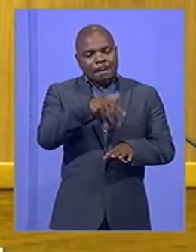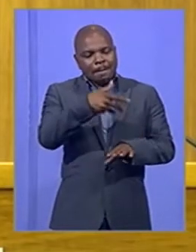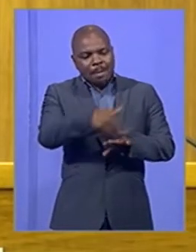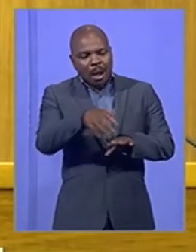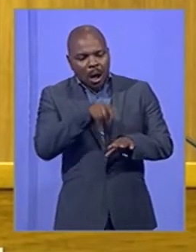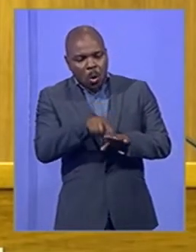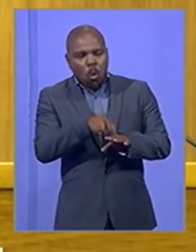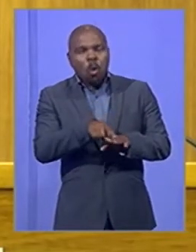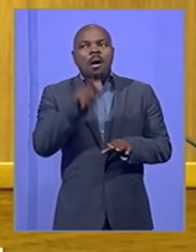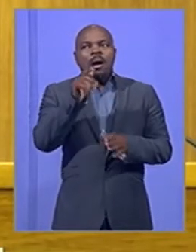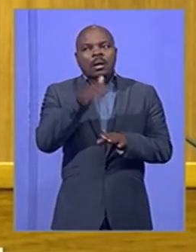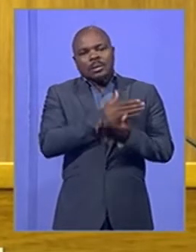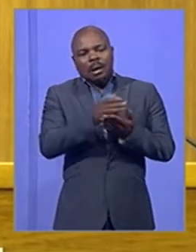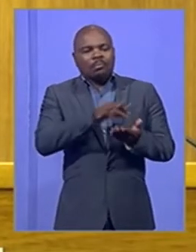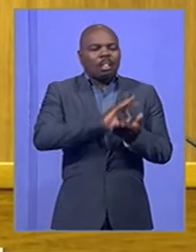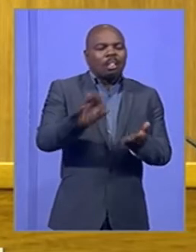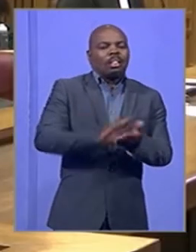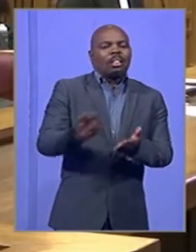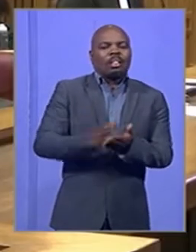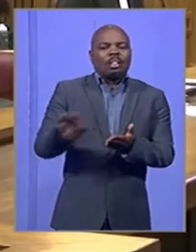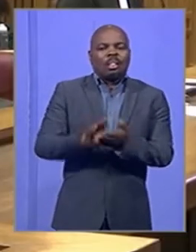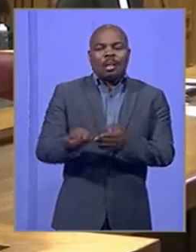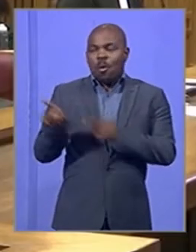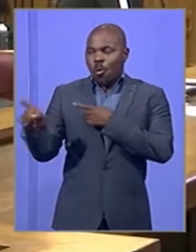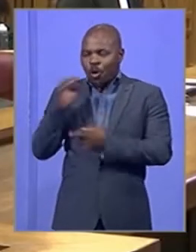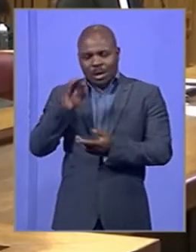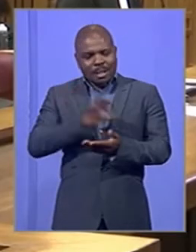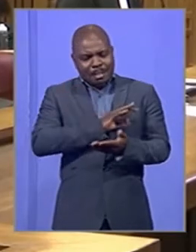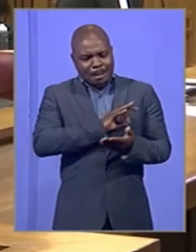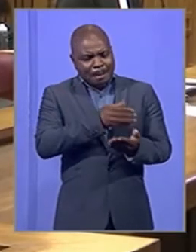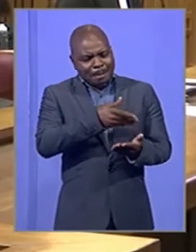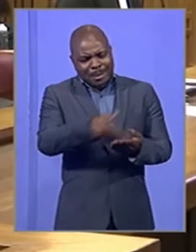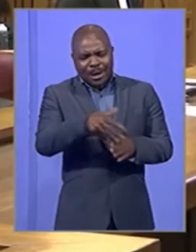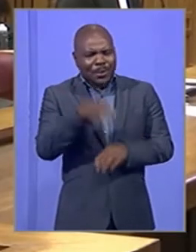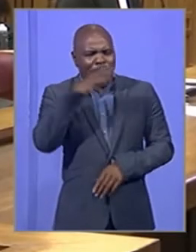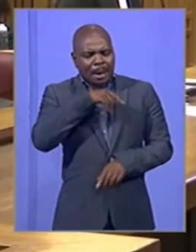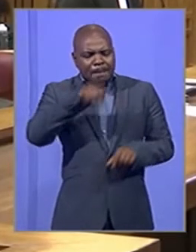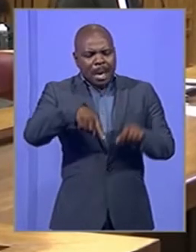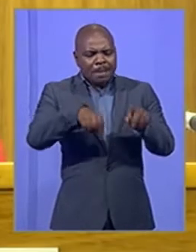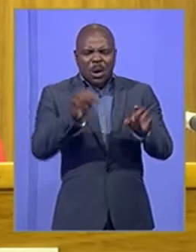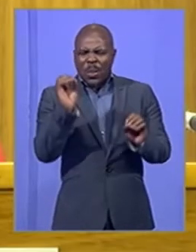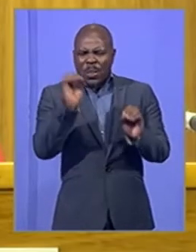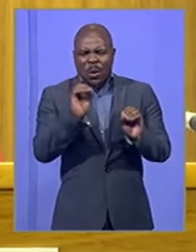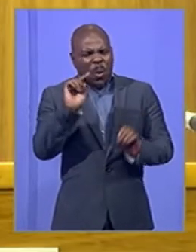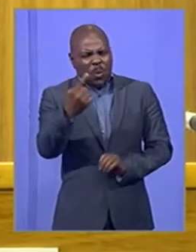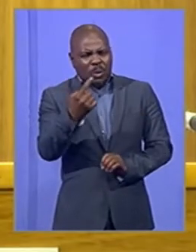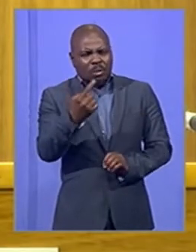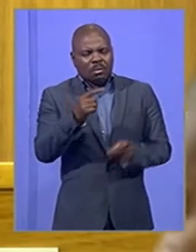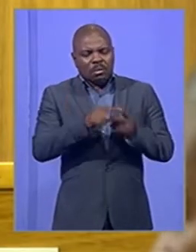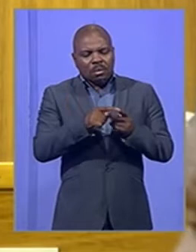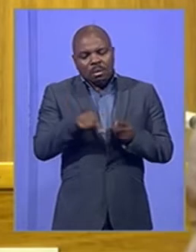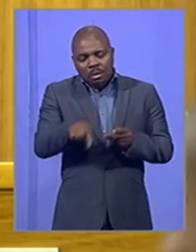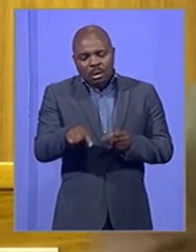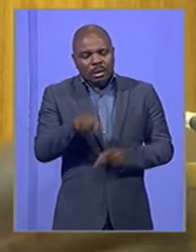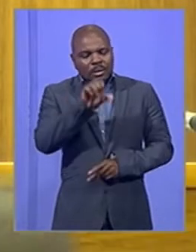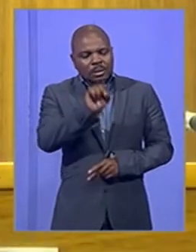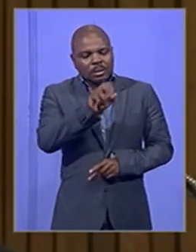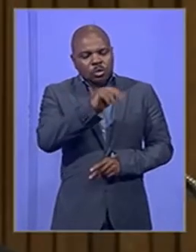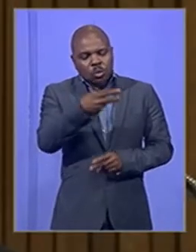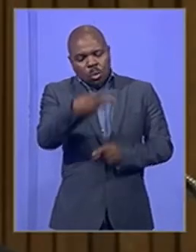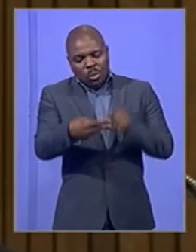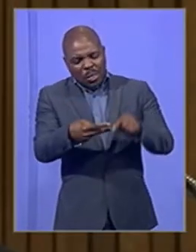ketsahalo empa Madlala yena o re ho ne ho sena madi fatshe e ne e le marothodi fela haufi le moo Senzo a neng a robetse teng. I